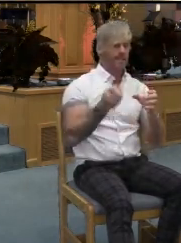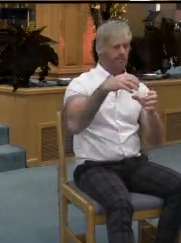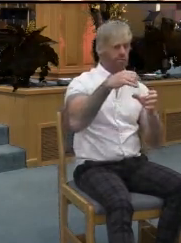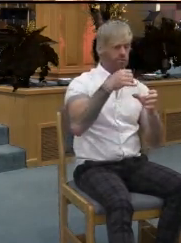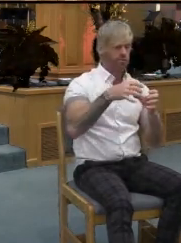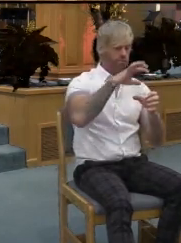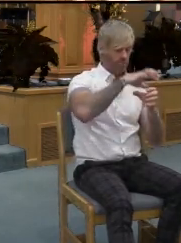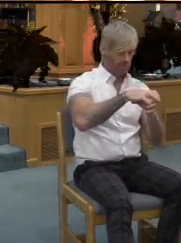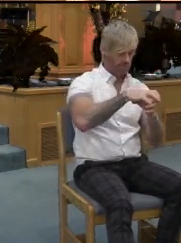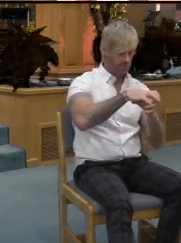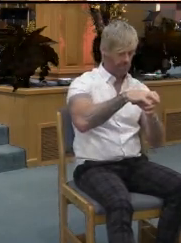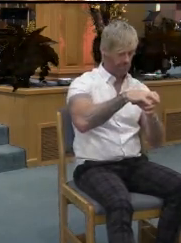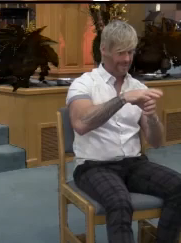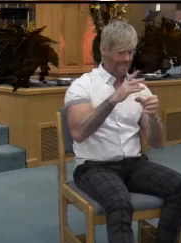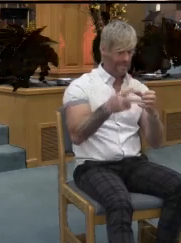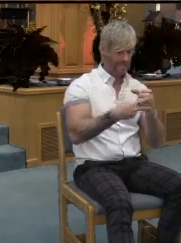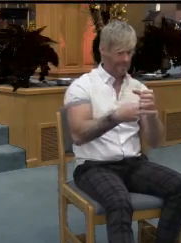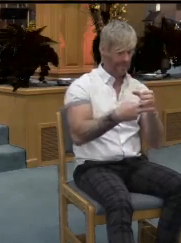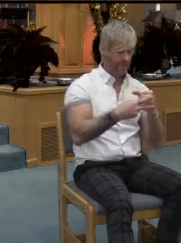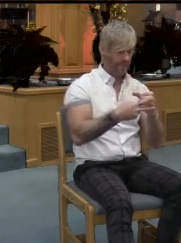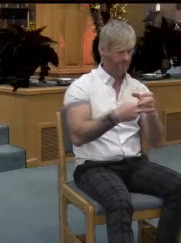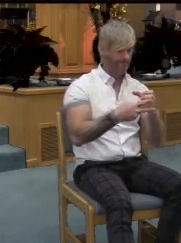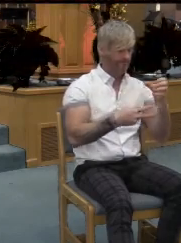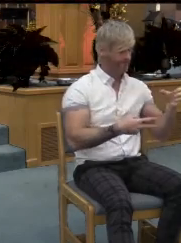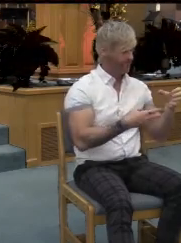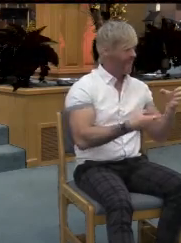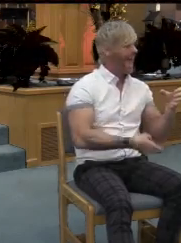then sit on the can.